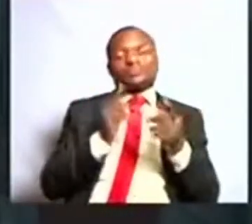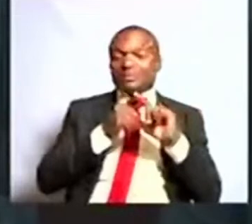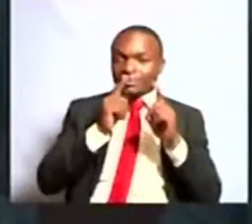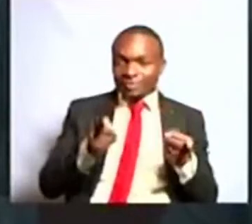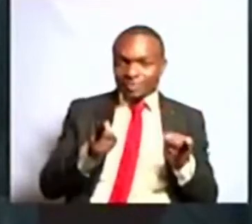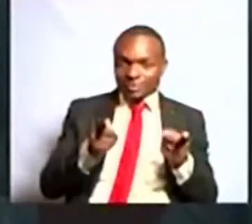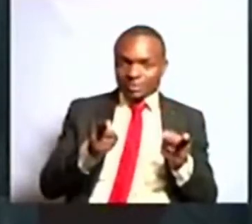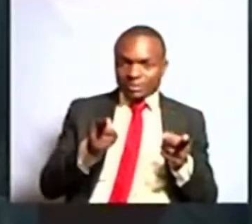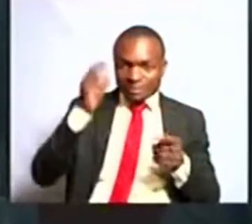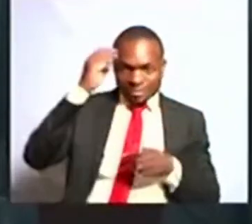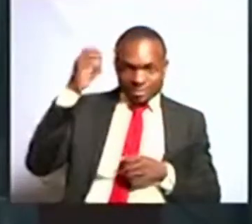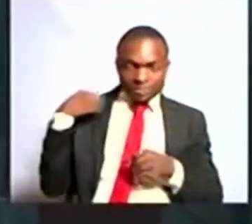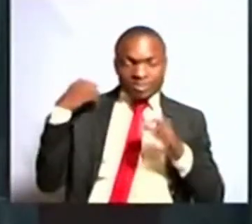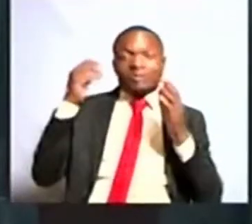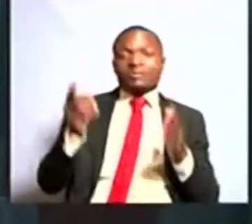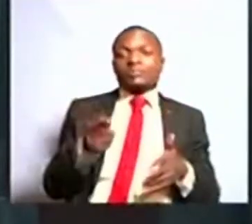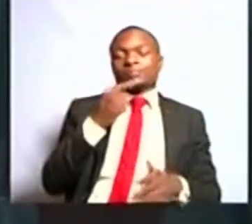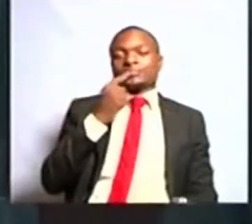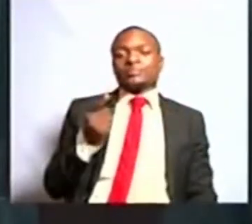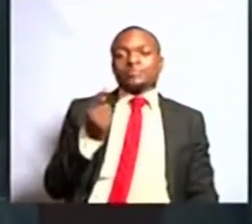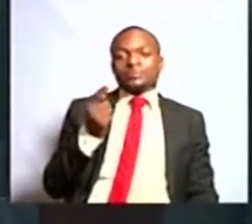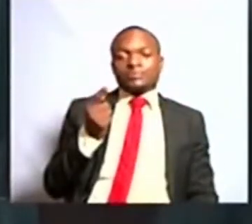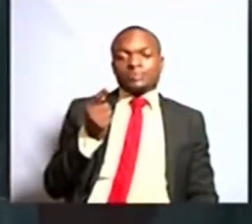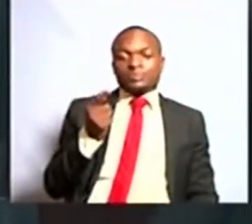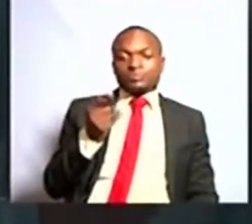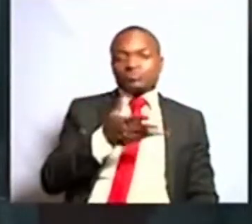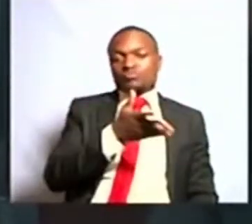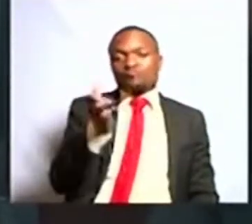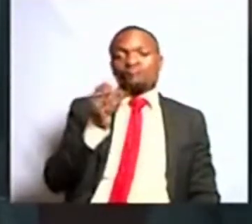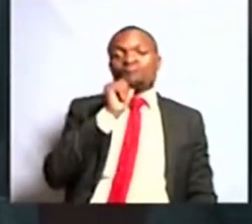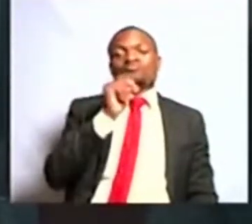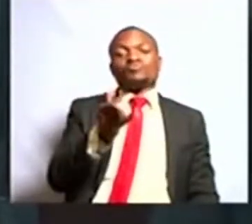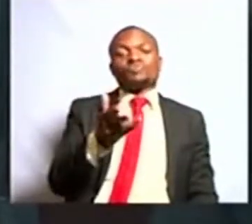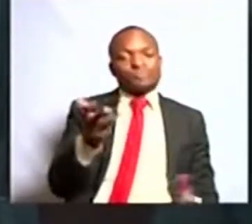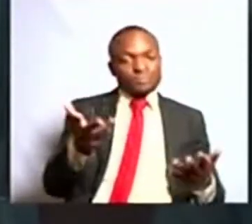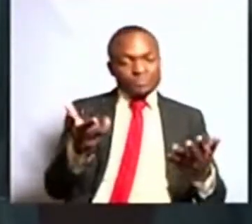he acknowledged that they were not there.